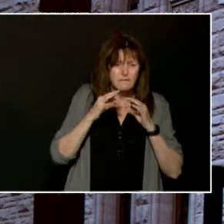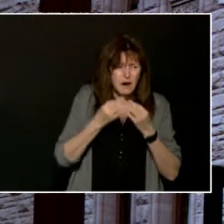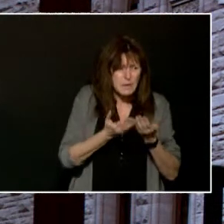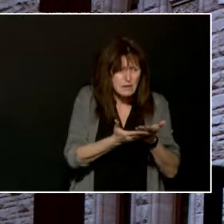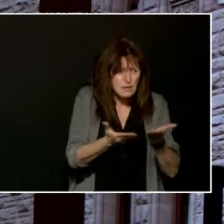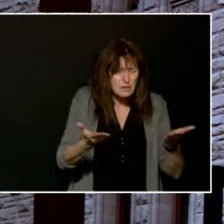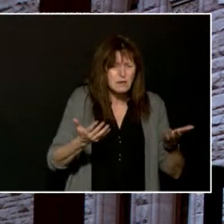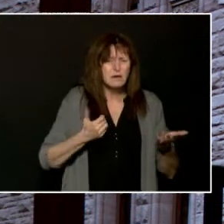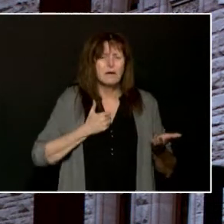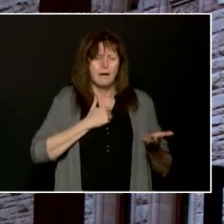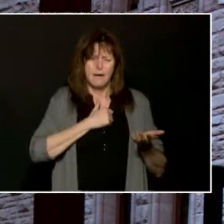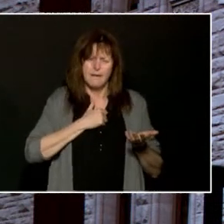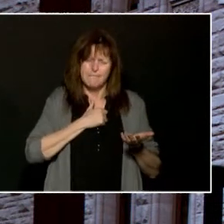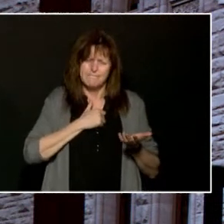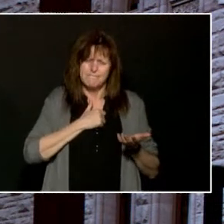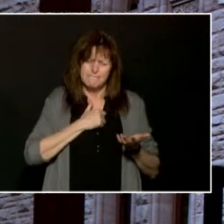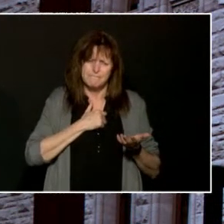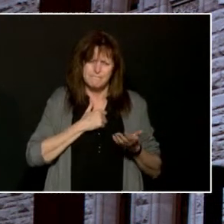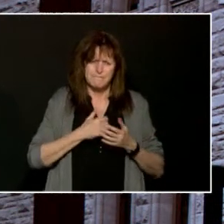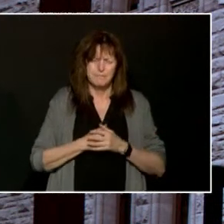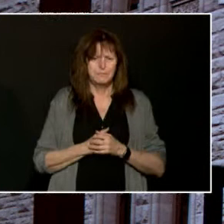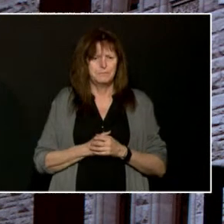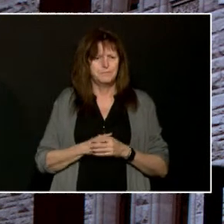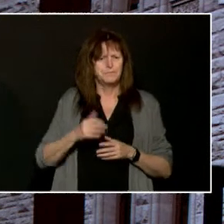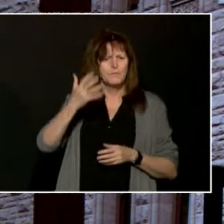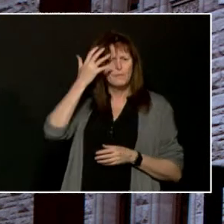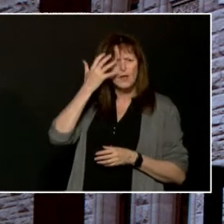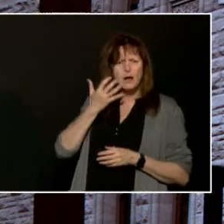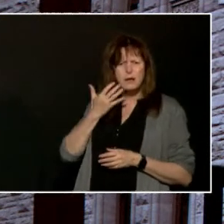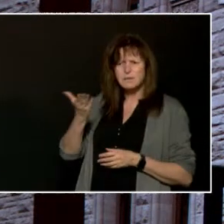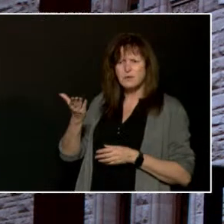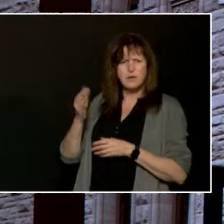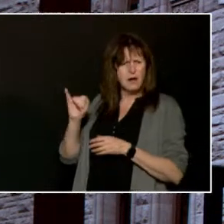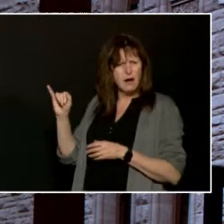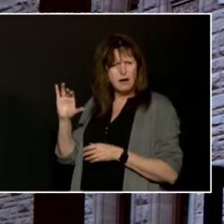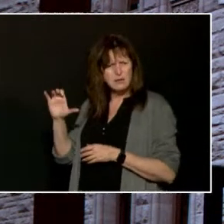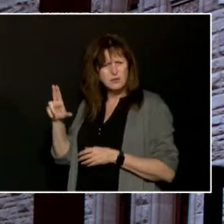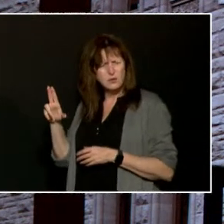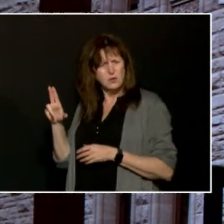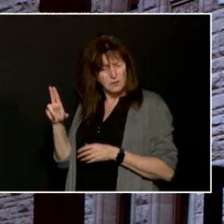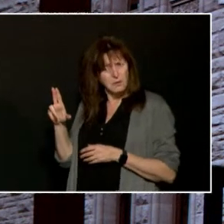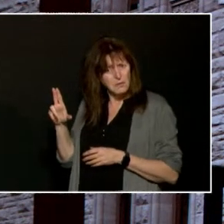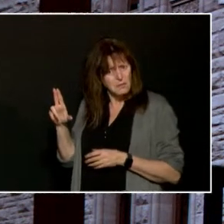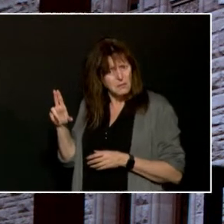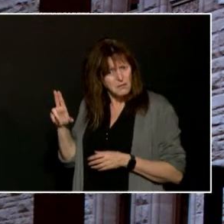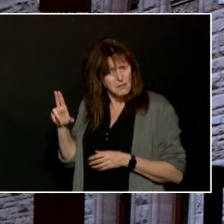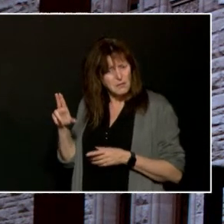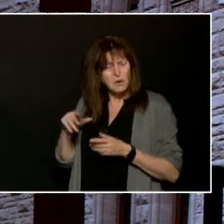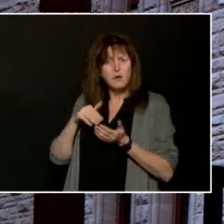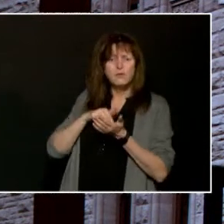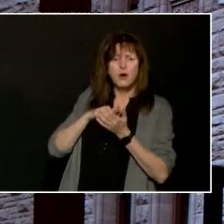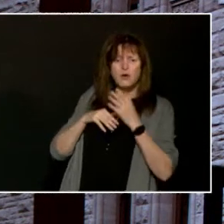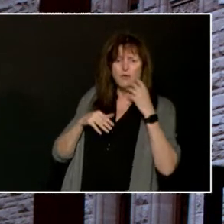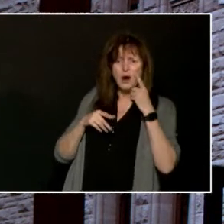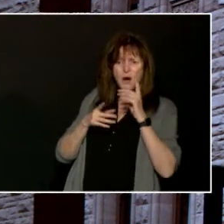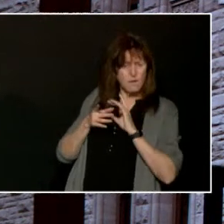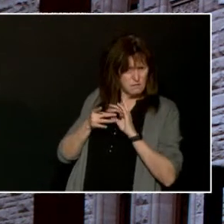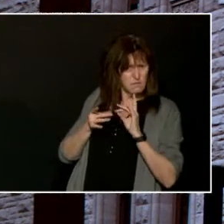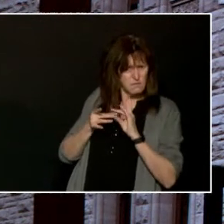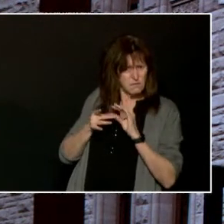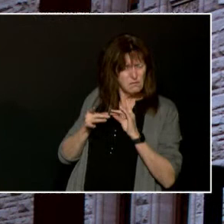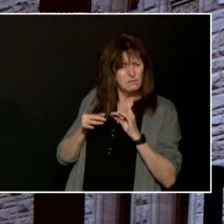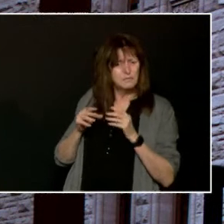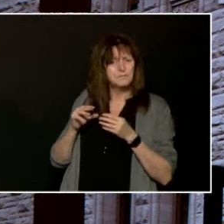Hospitalizations in ICU, and this has been an interesting one to look at. As Dr. Brown has alluded to, we have to look at how the numbers will shift and change as we go